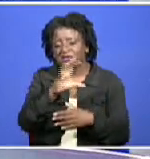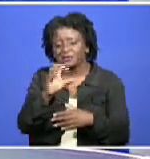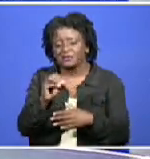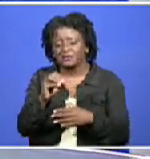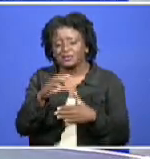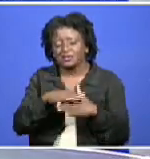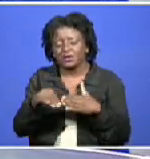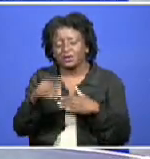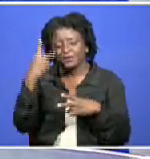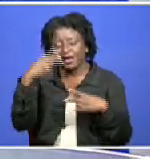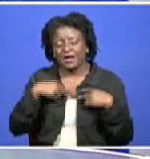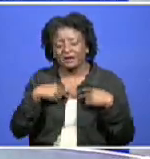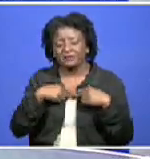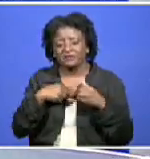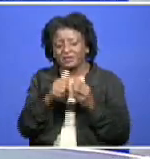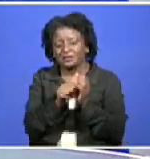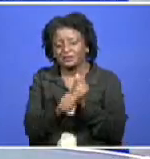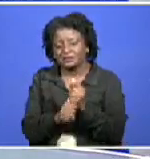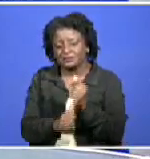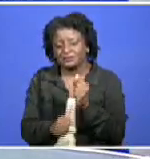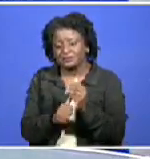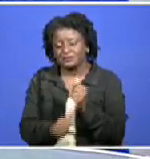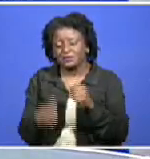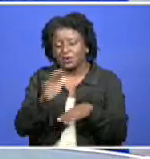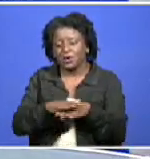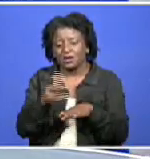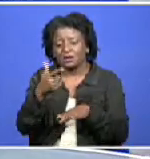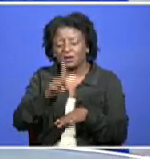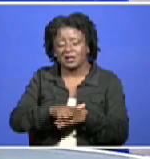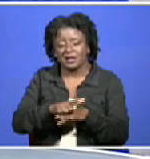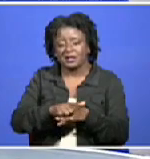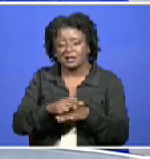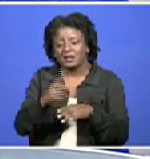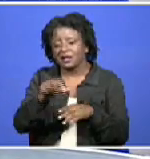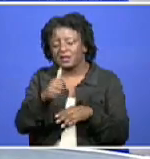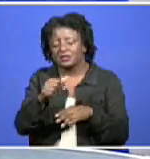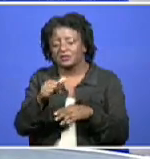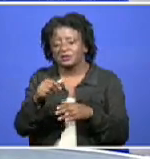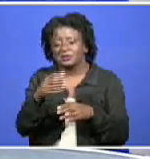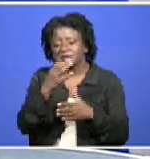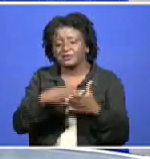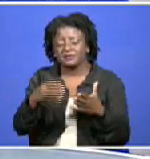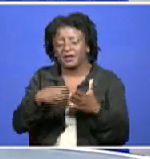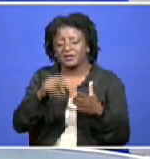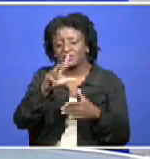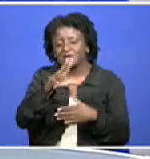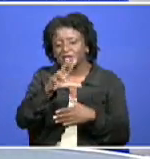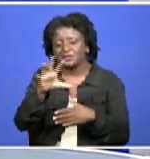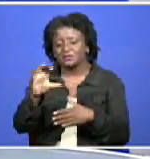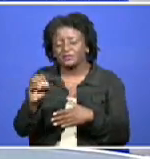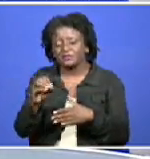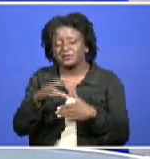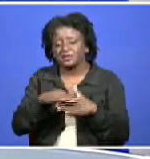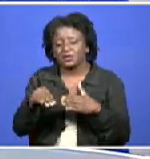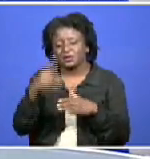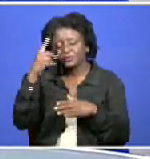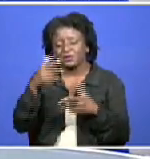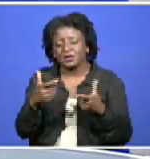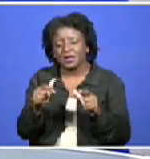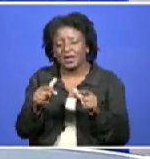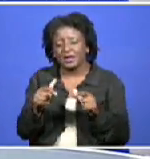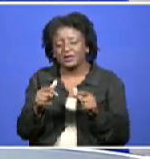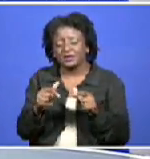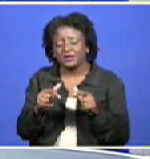premises, while the other defendant was also fined $350 for allowing numerous derelict vehicles and car parts to